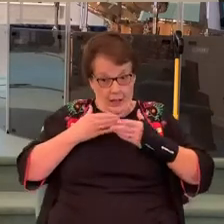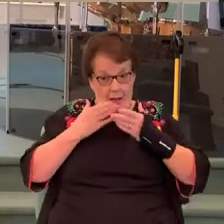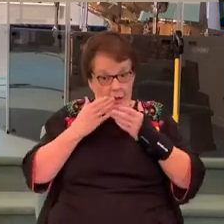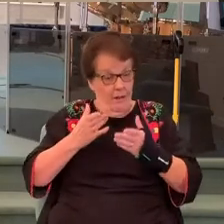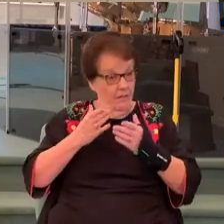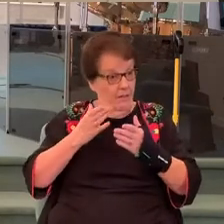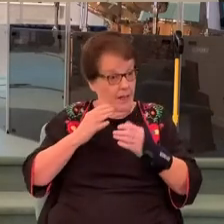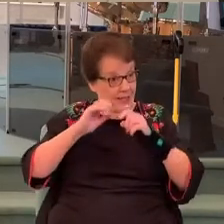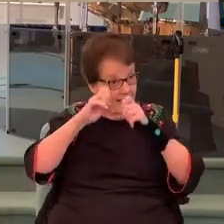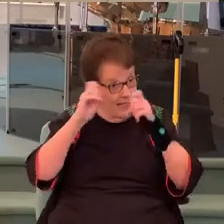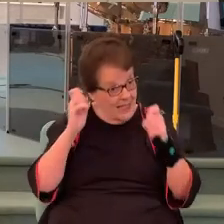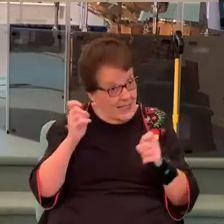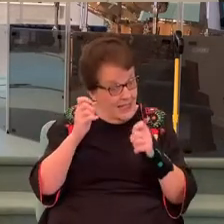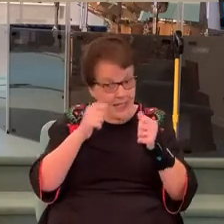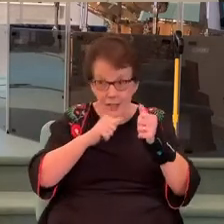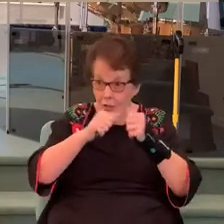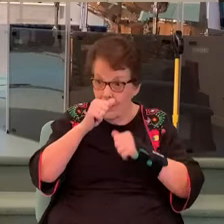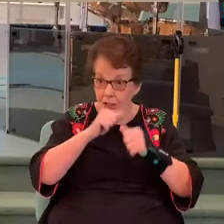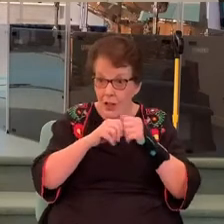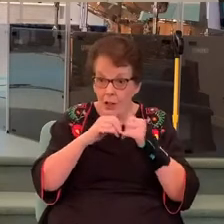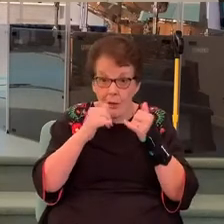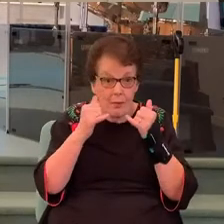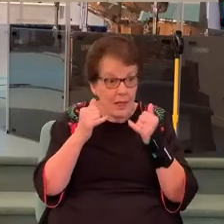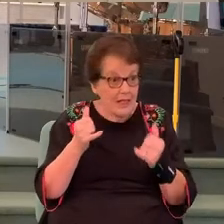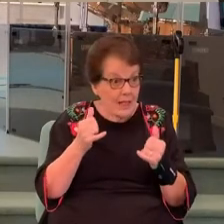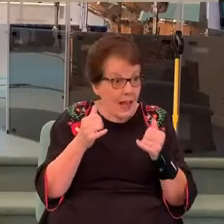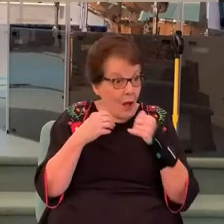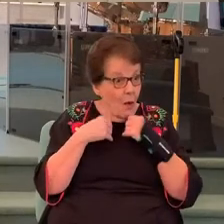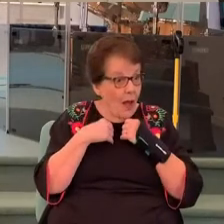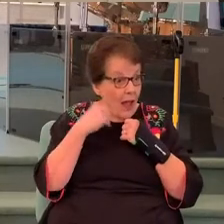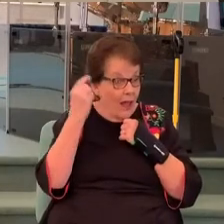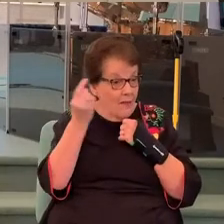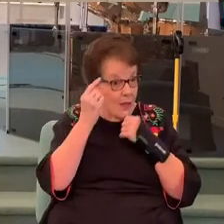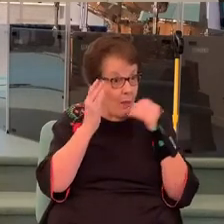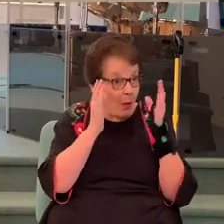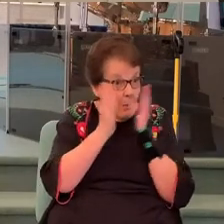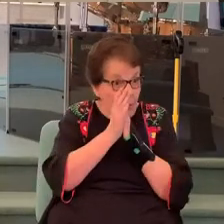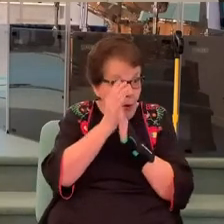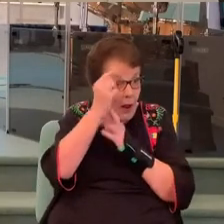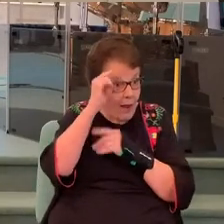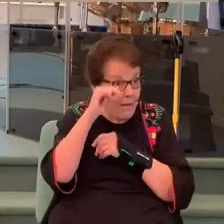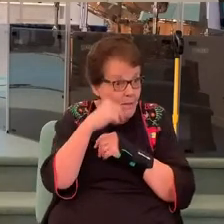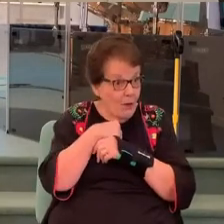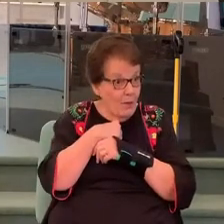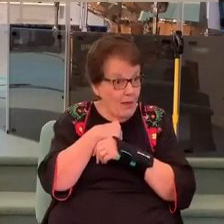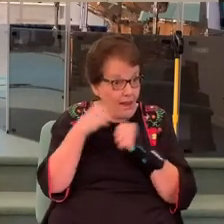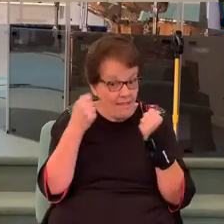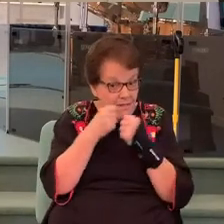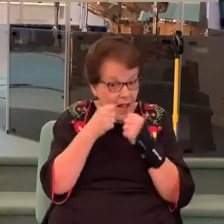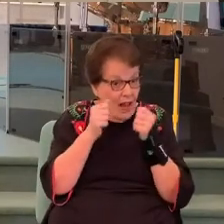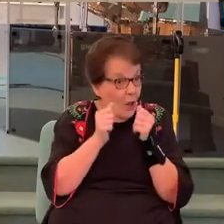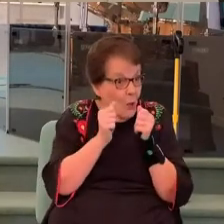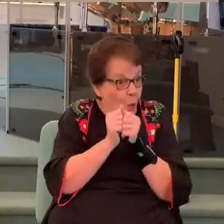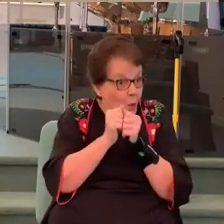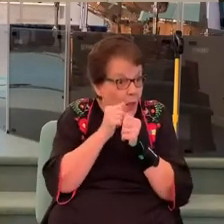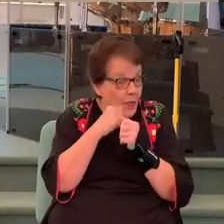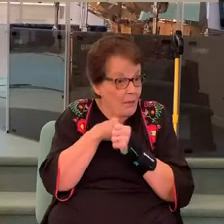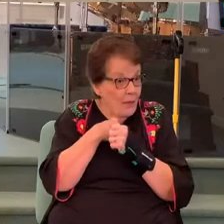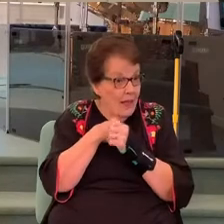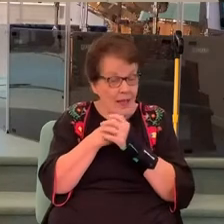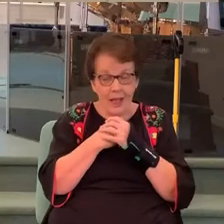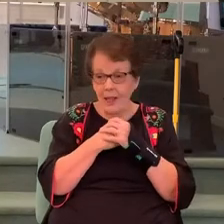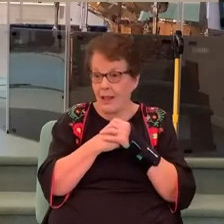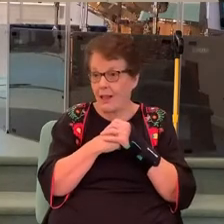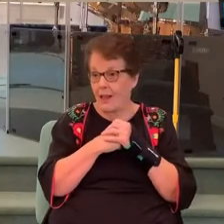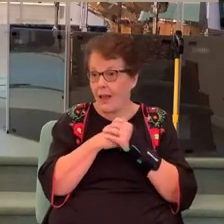one another because now I got somebody in my corner. I've got somebody fighting with me. I got somebody texting me on Thursday